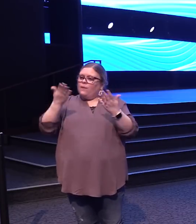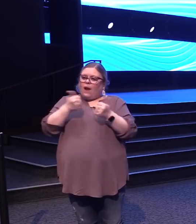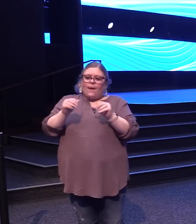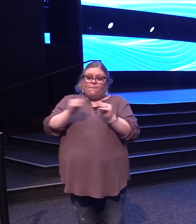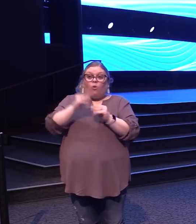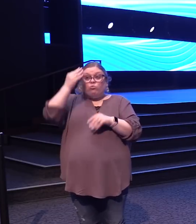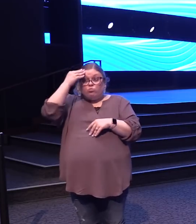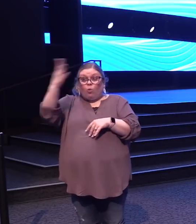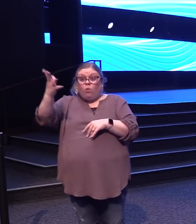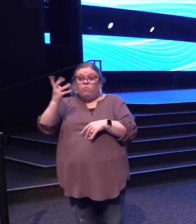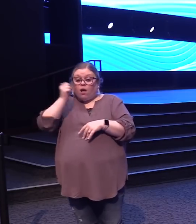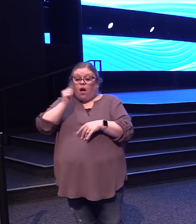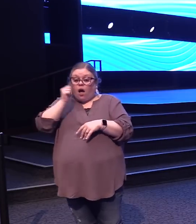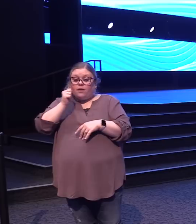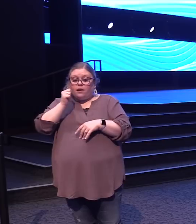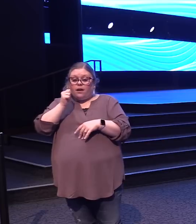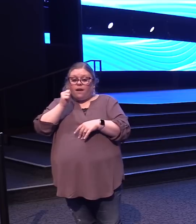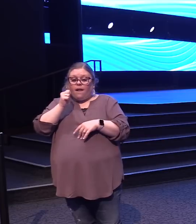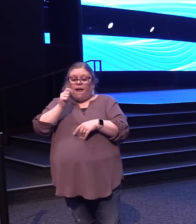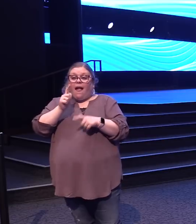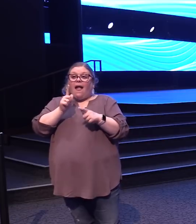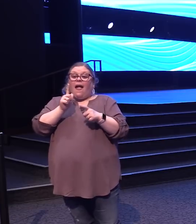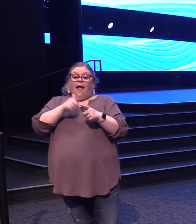anymore. And with only